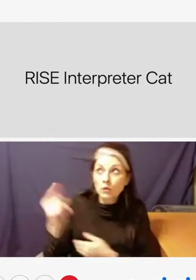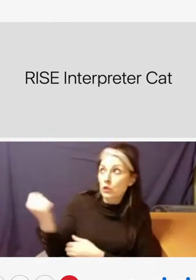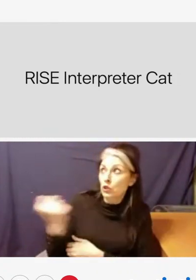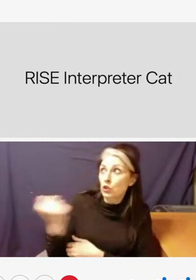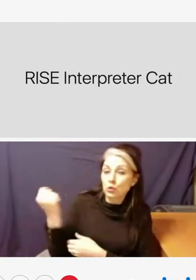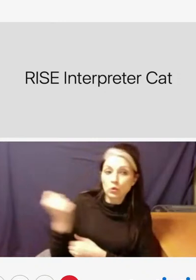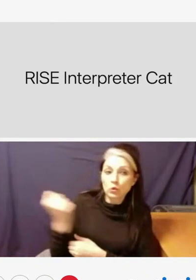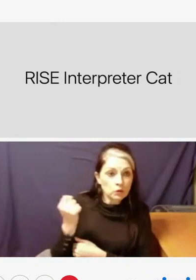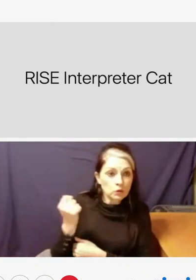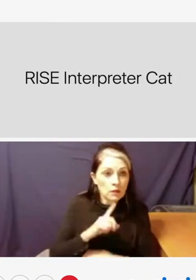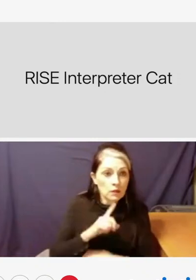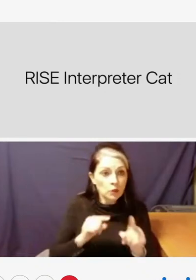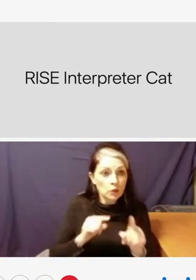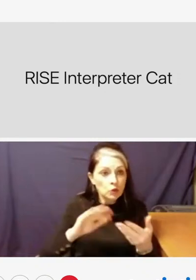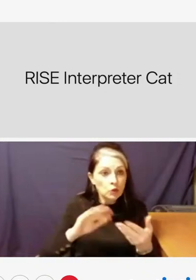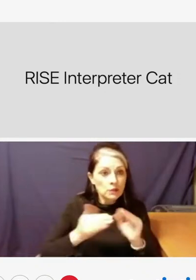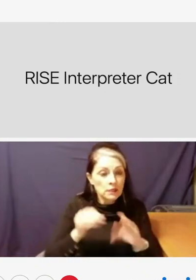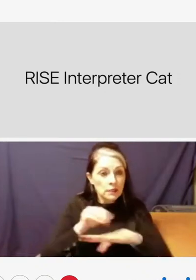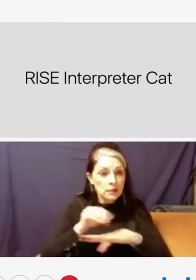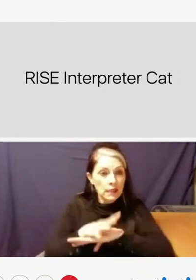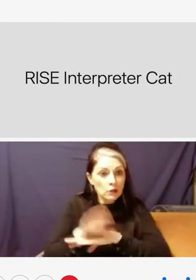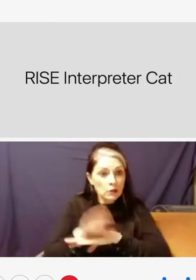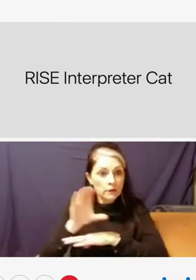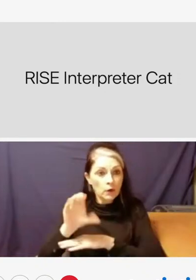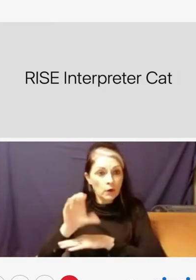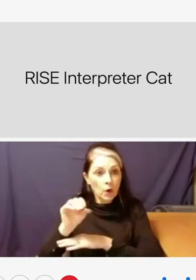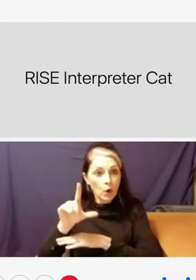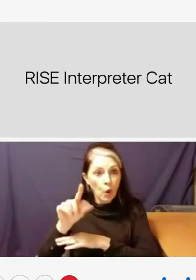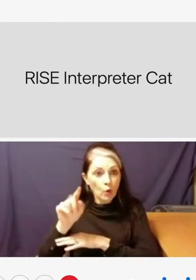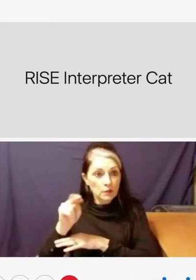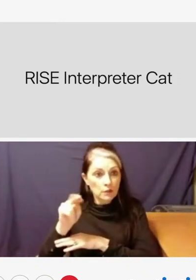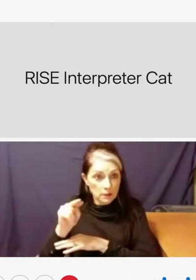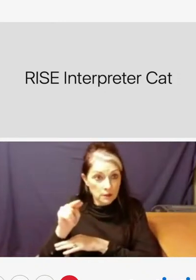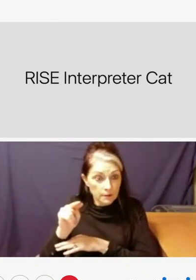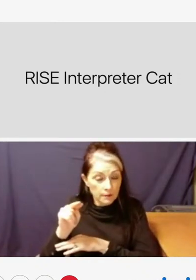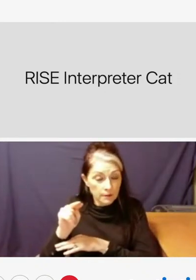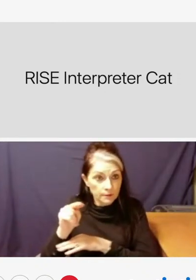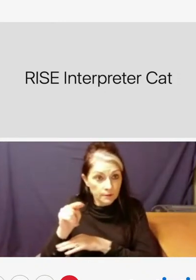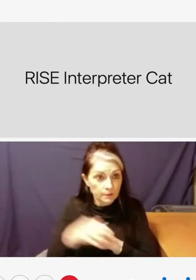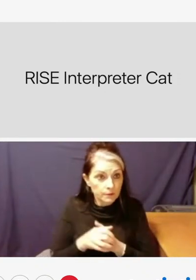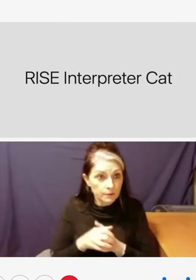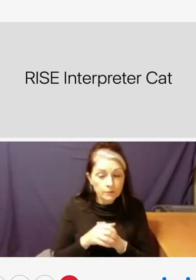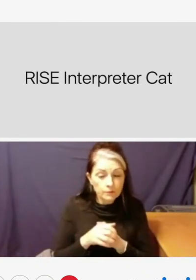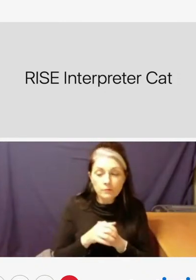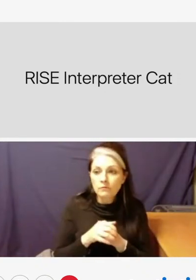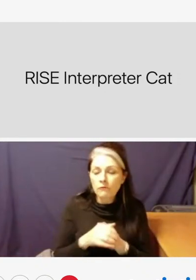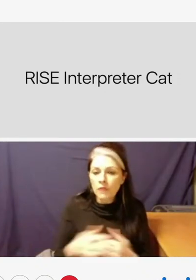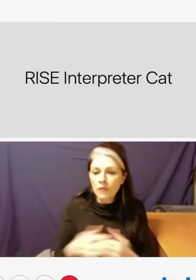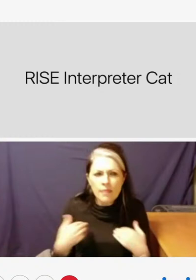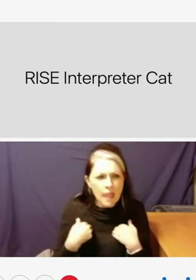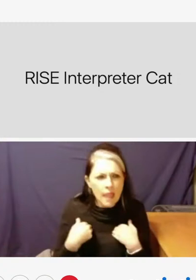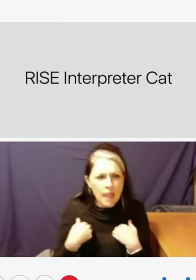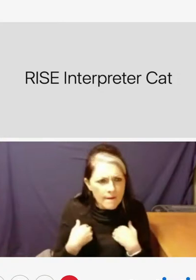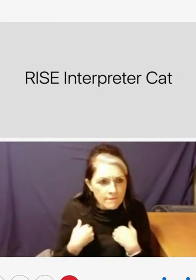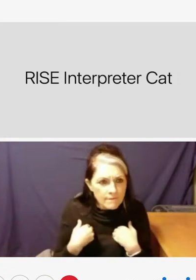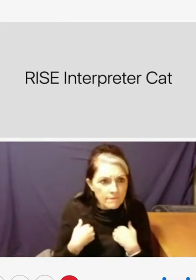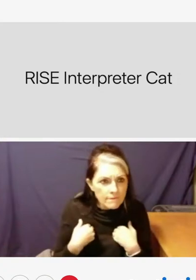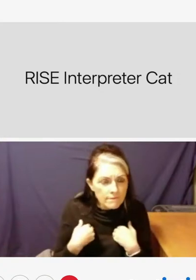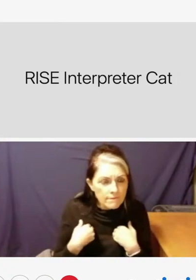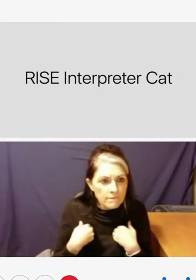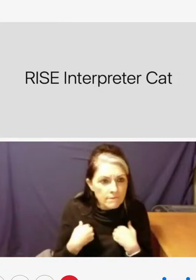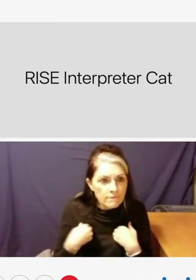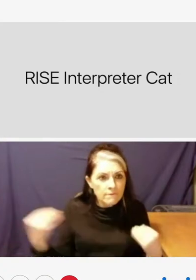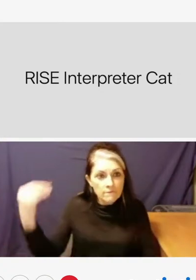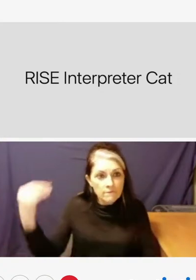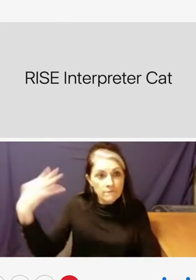for Colton and um they have a flashing stop sign coming